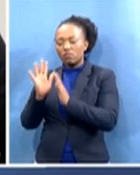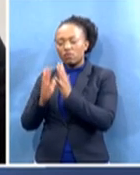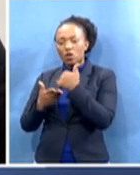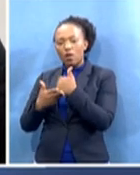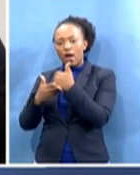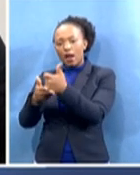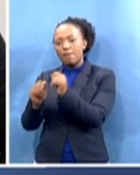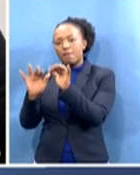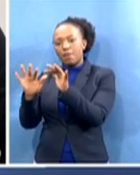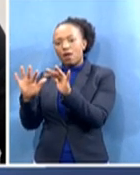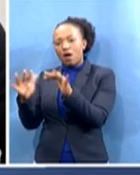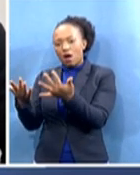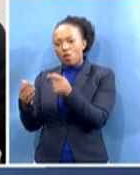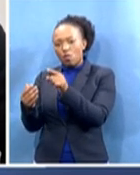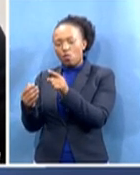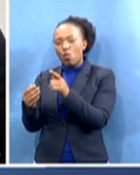latest eruption.